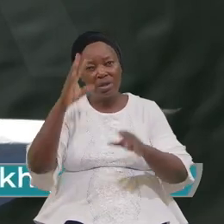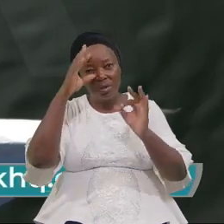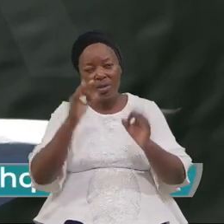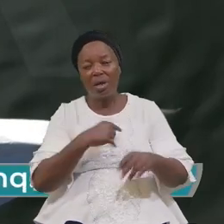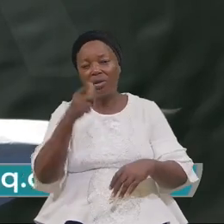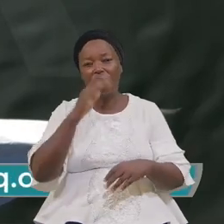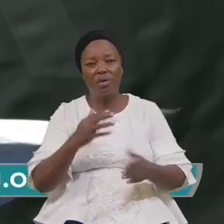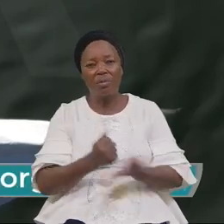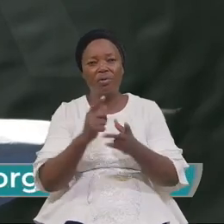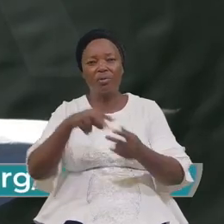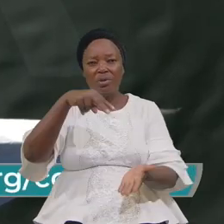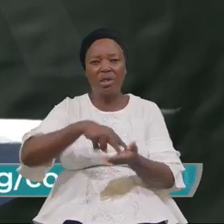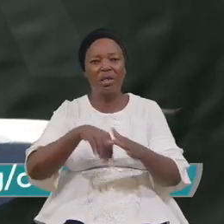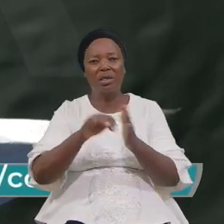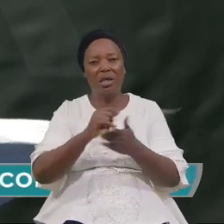have taken.